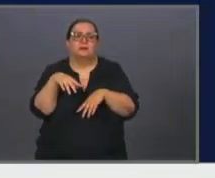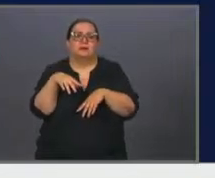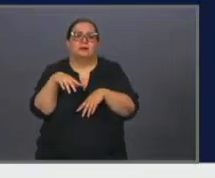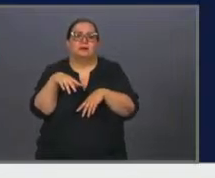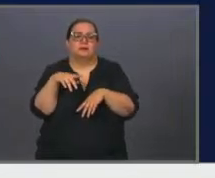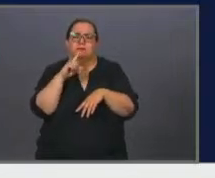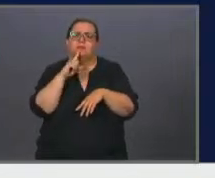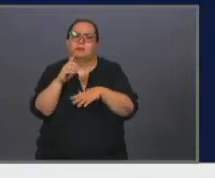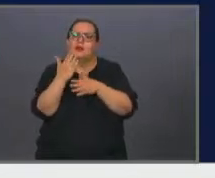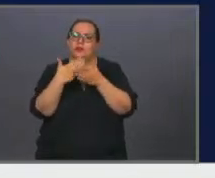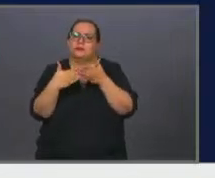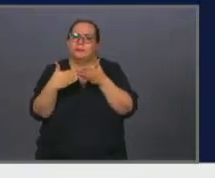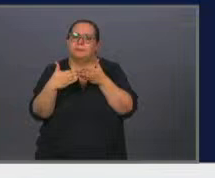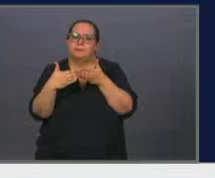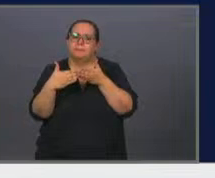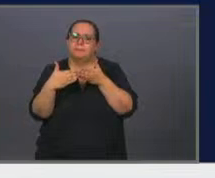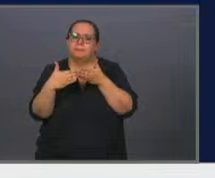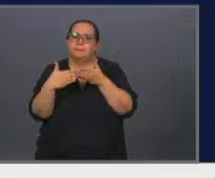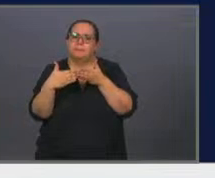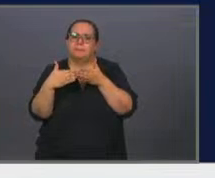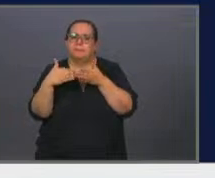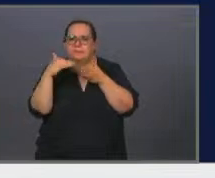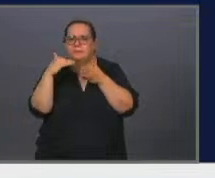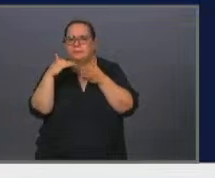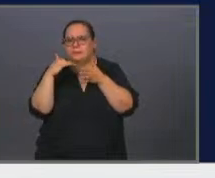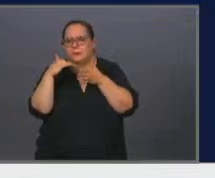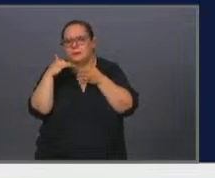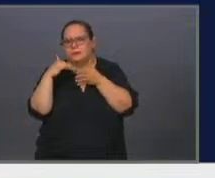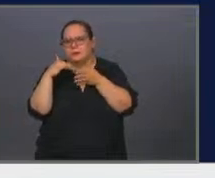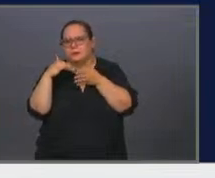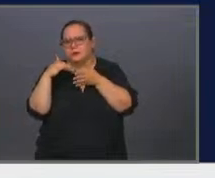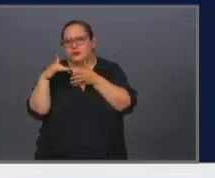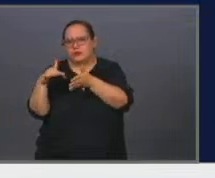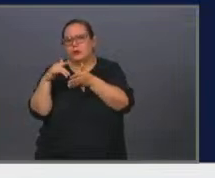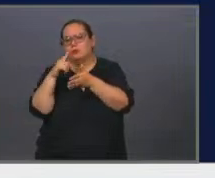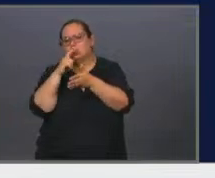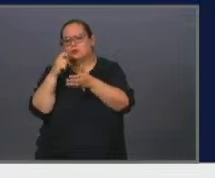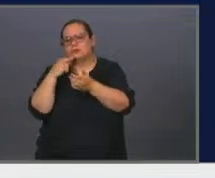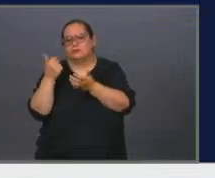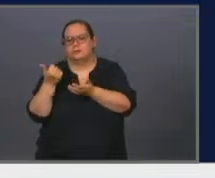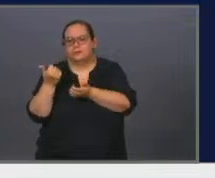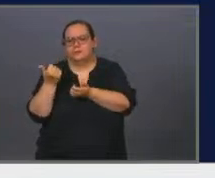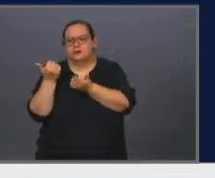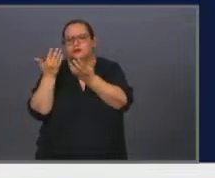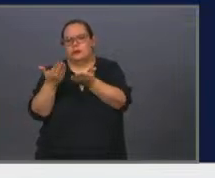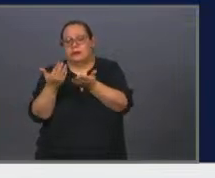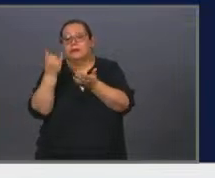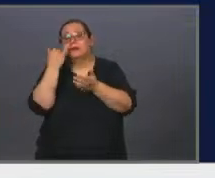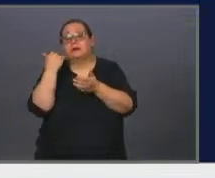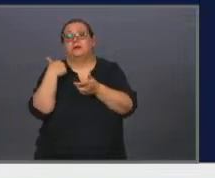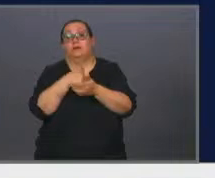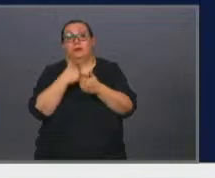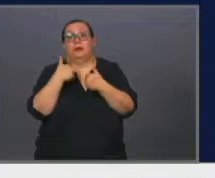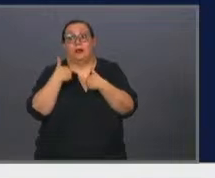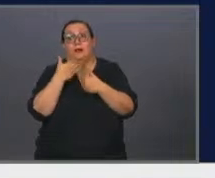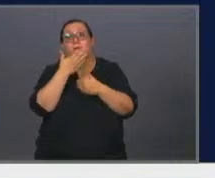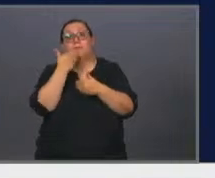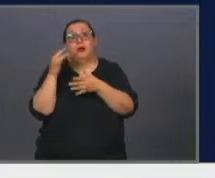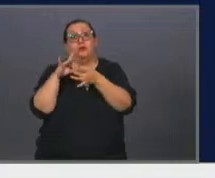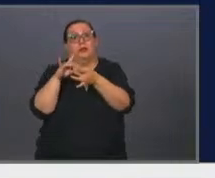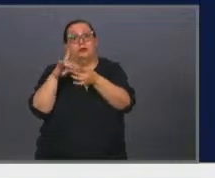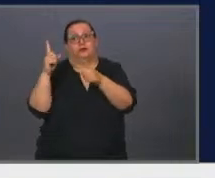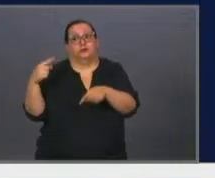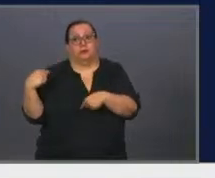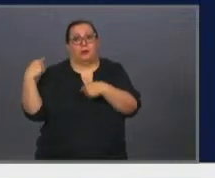There are some scholars that have suggested that if we had better relations all along,